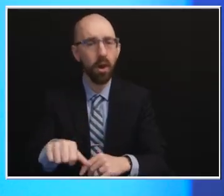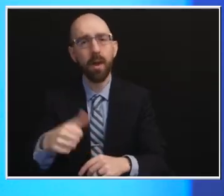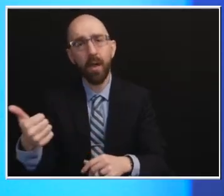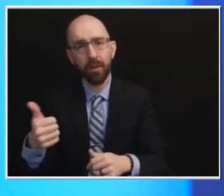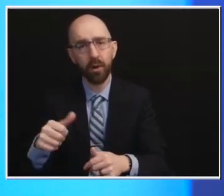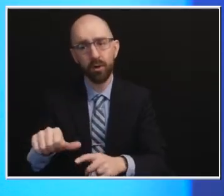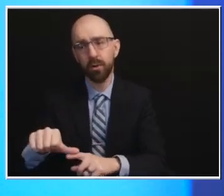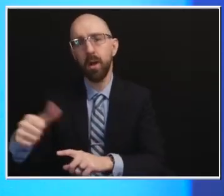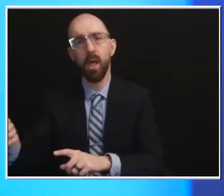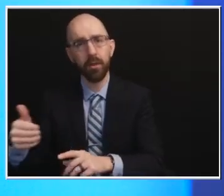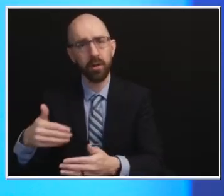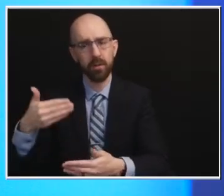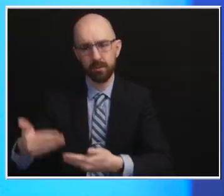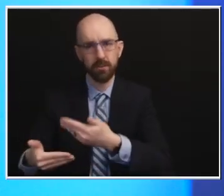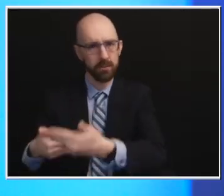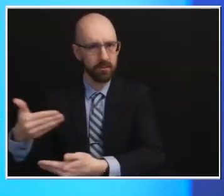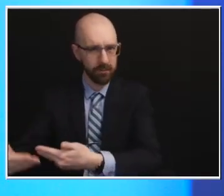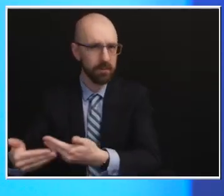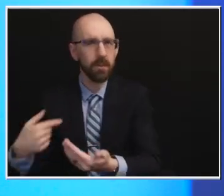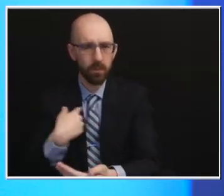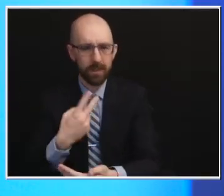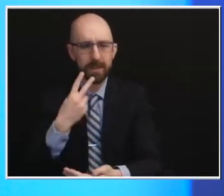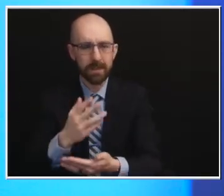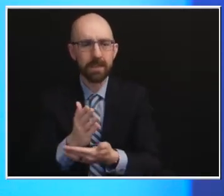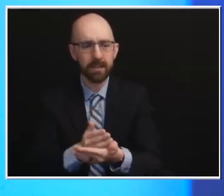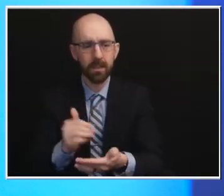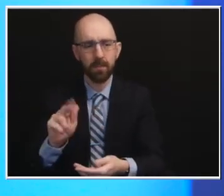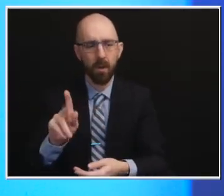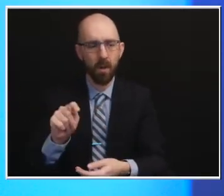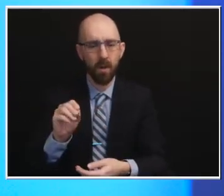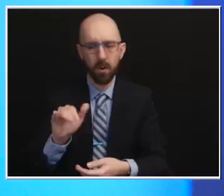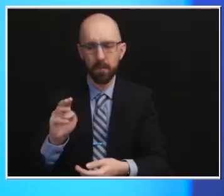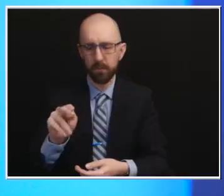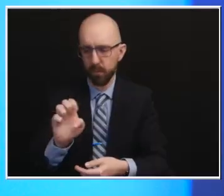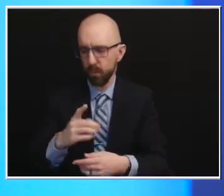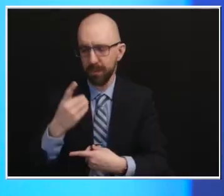additional one. And so we do see some autoimmune diseases running together.